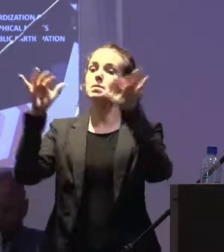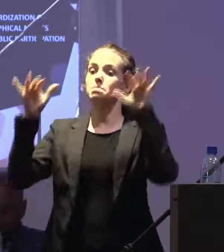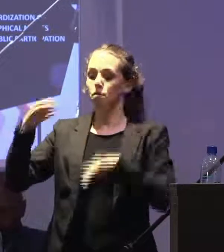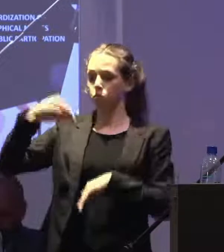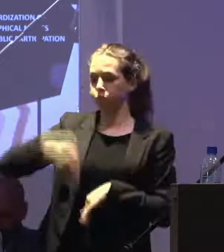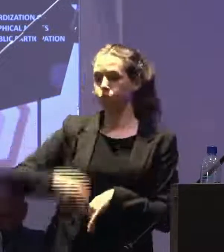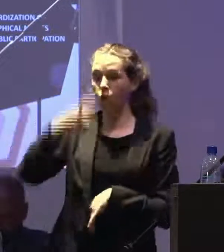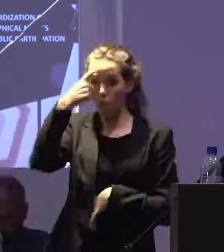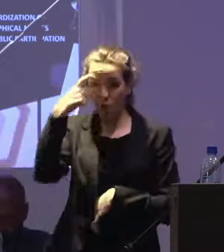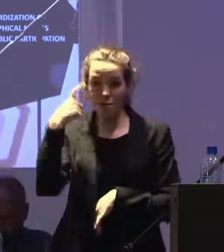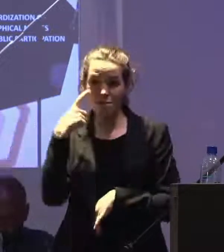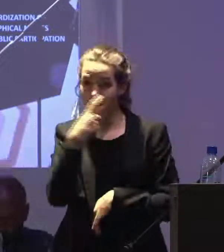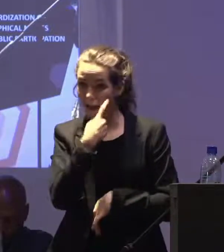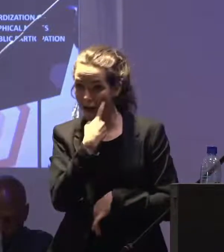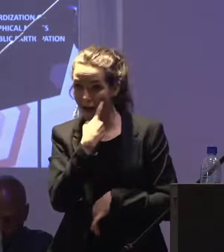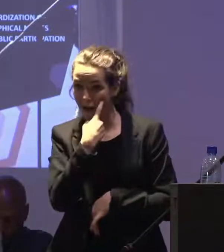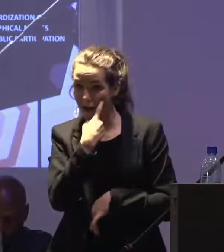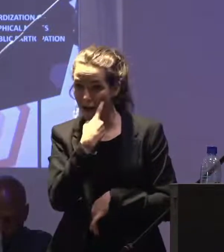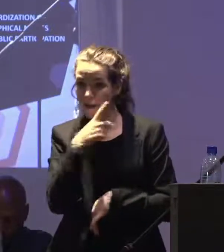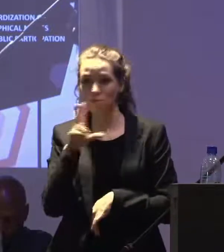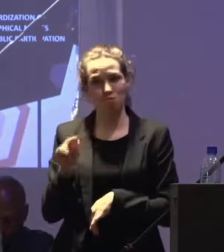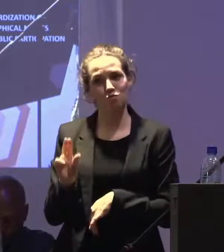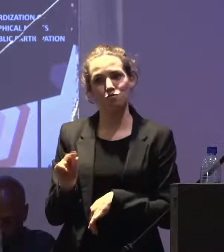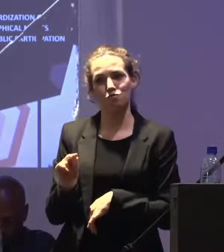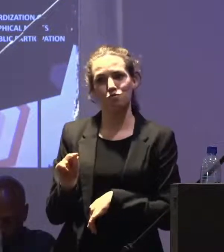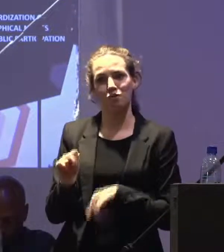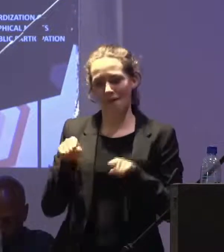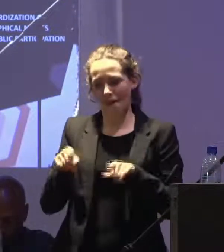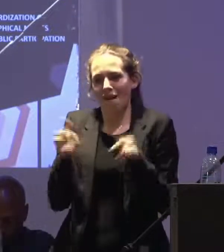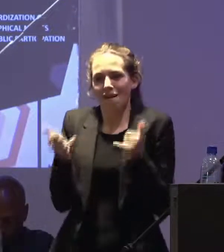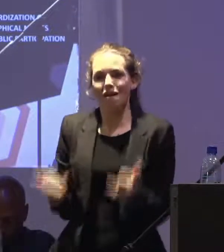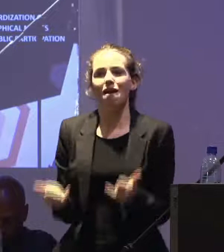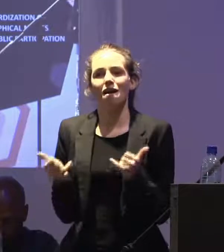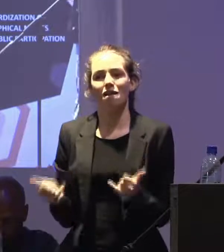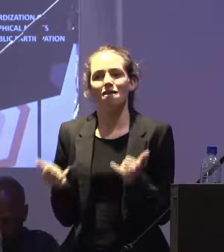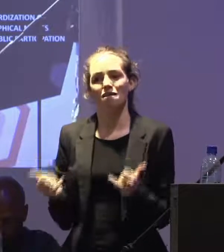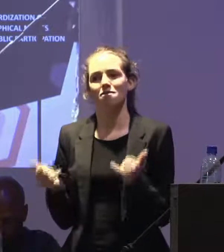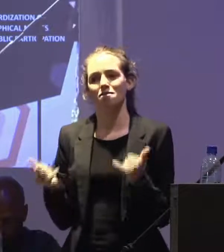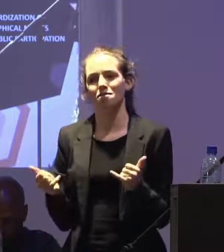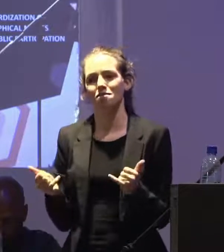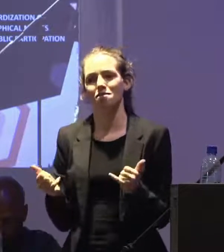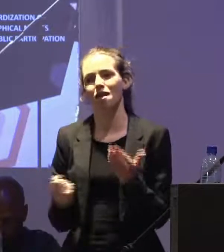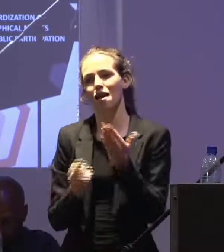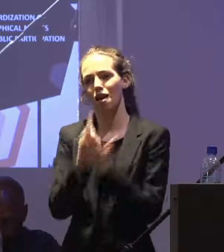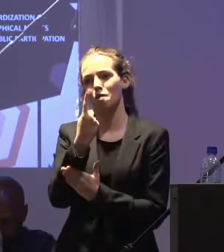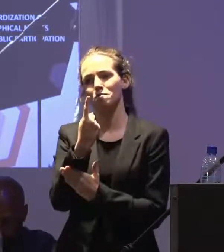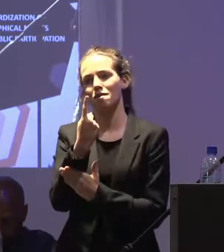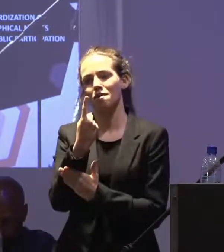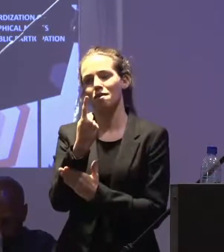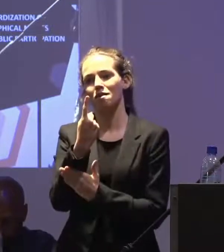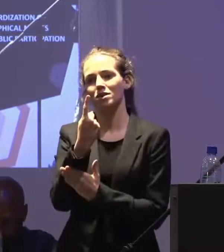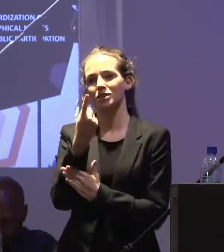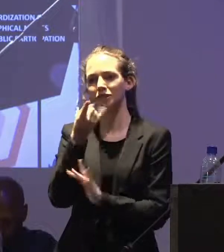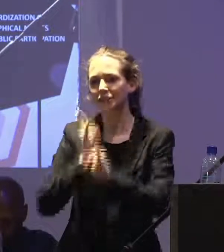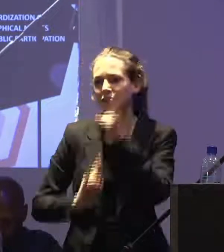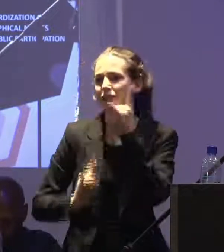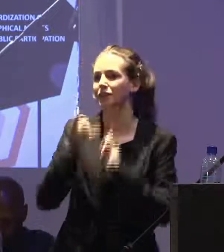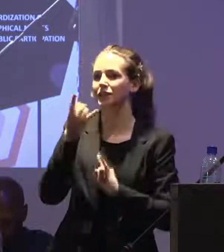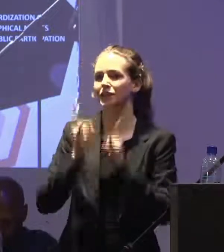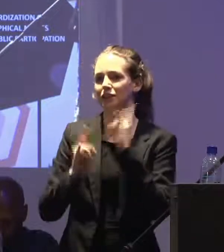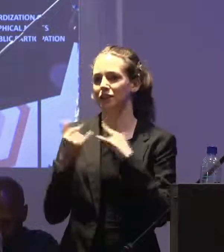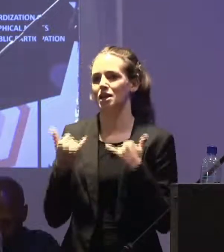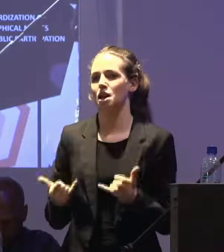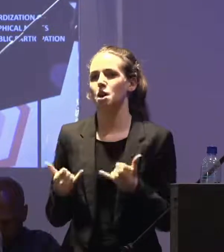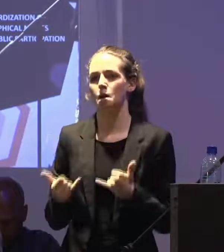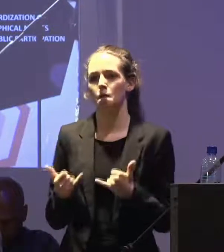people, but it continues to live in the modern life and the urbanization that we see. There's